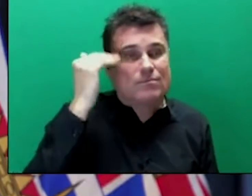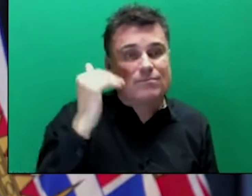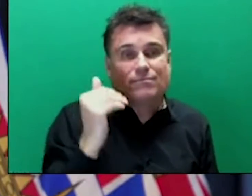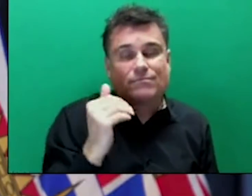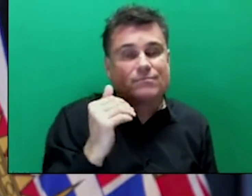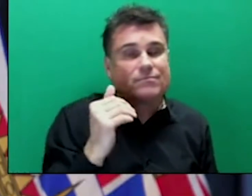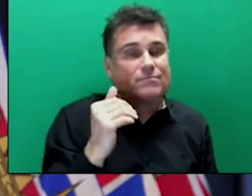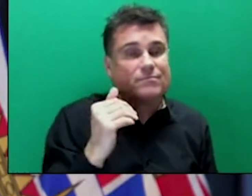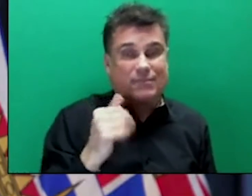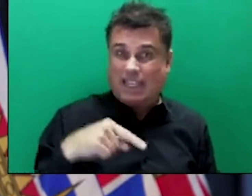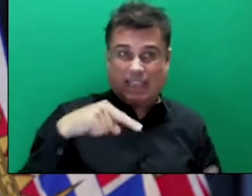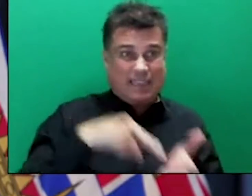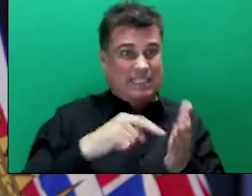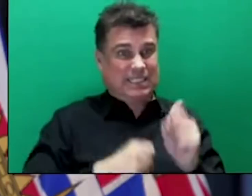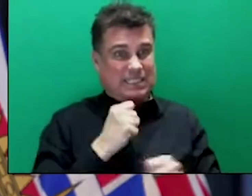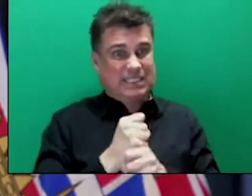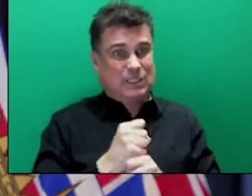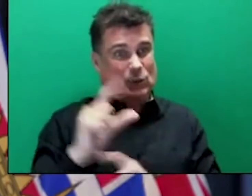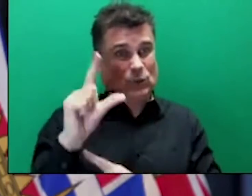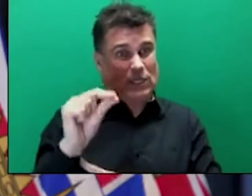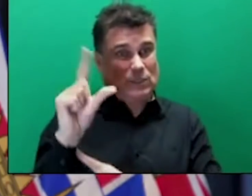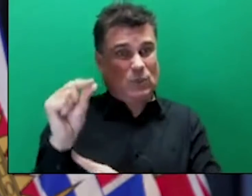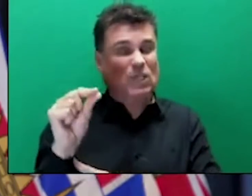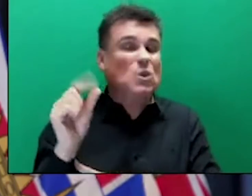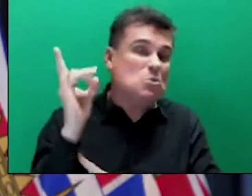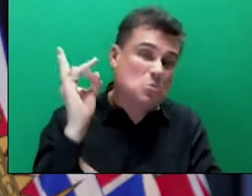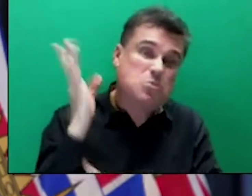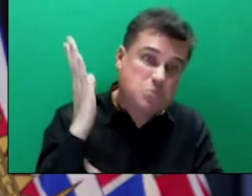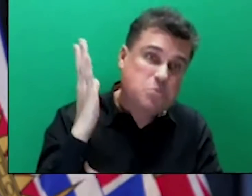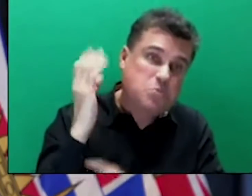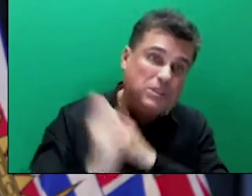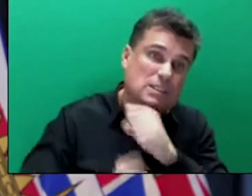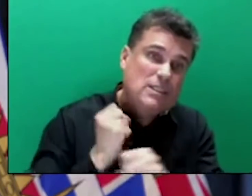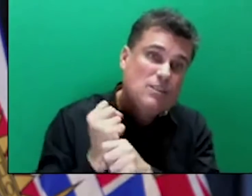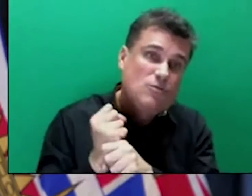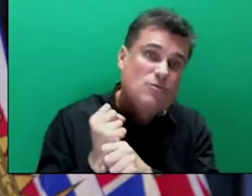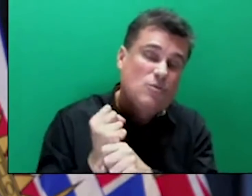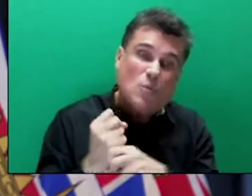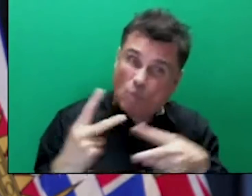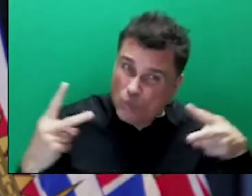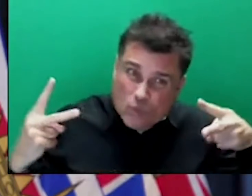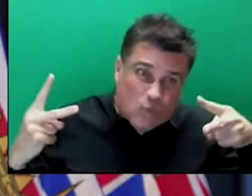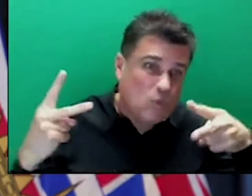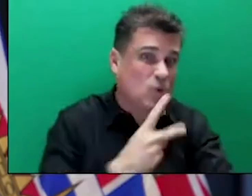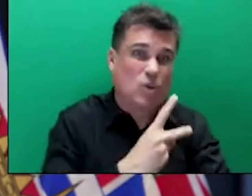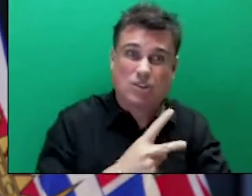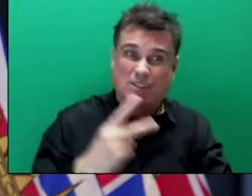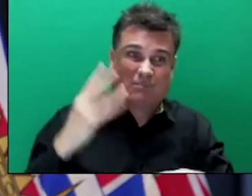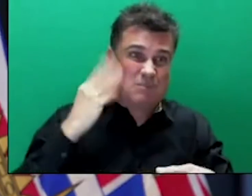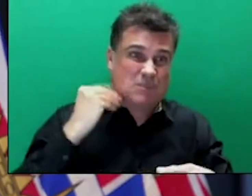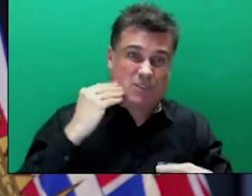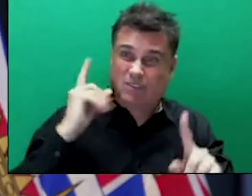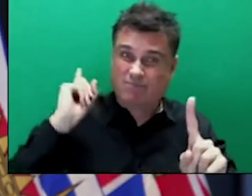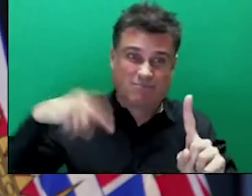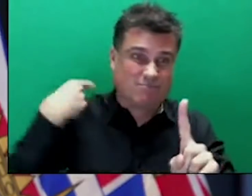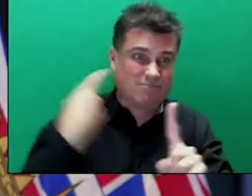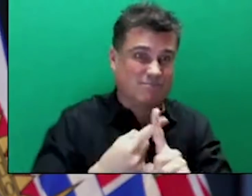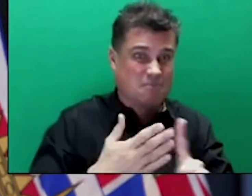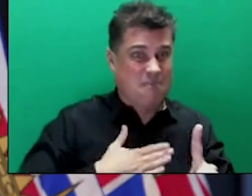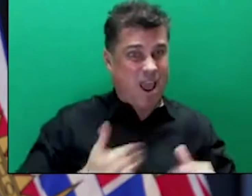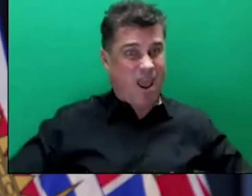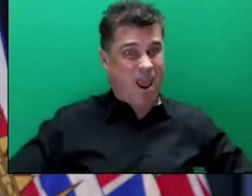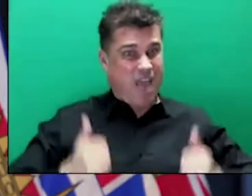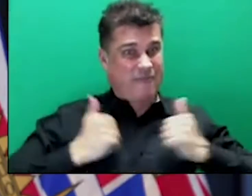ever experienced, at least in my lifetime, and hopefully will ever be in my lifetime, and that we have to adapt, we have